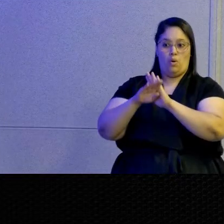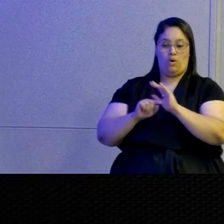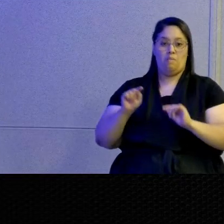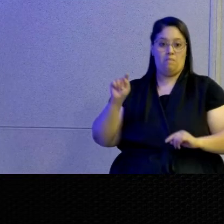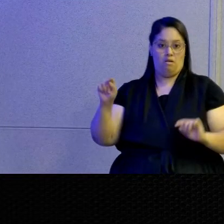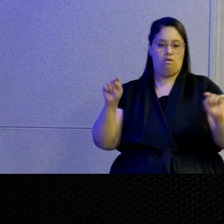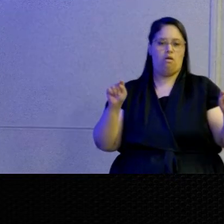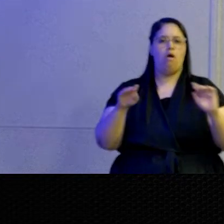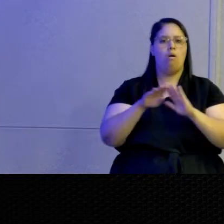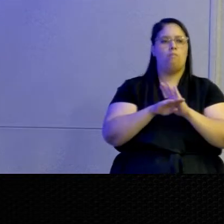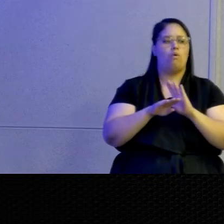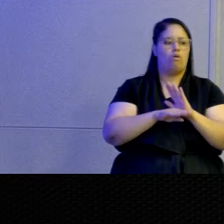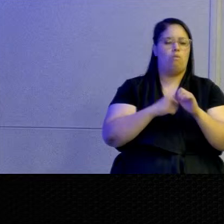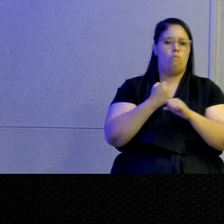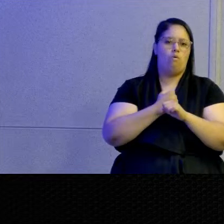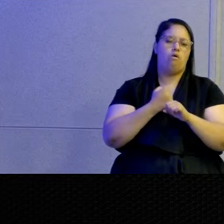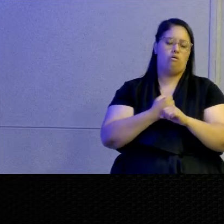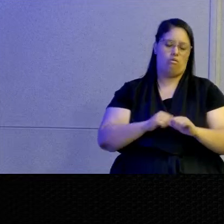are working.